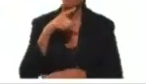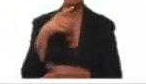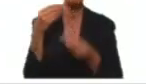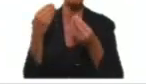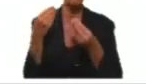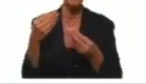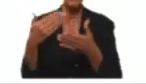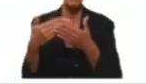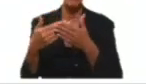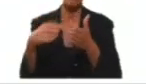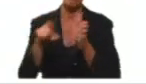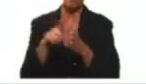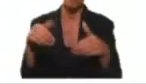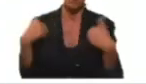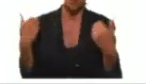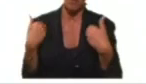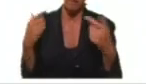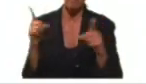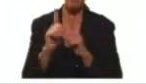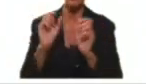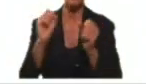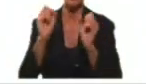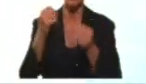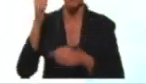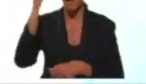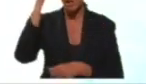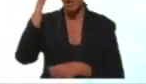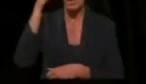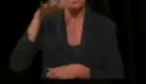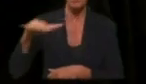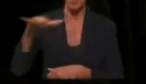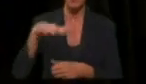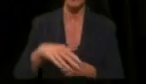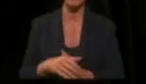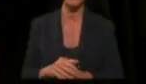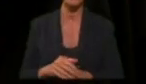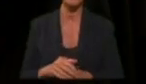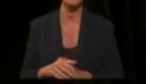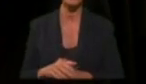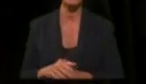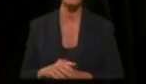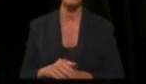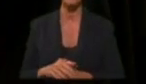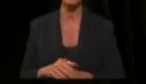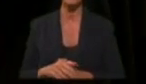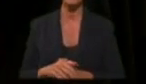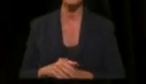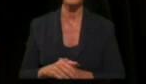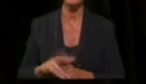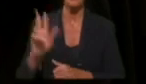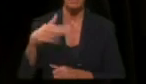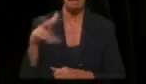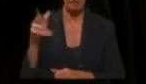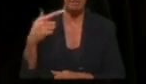social engagement. Next slide, please. So, as you move around your city, consider who you